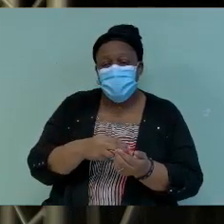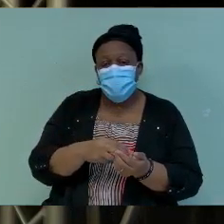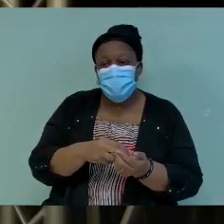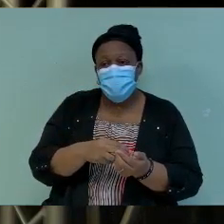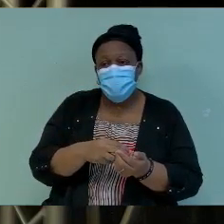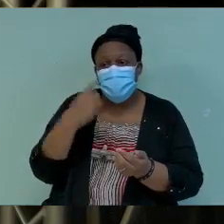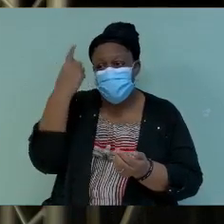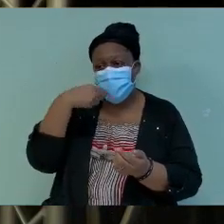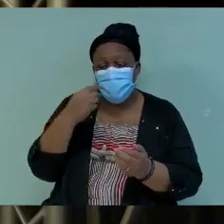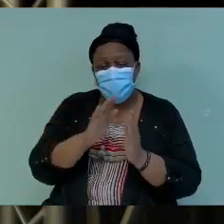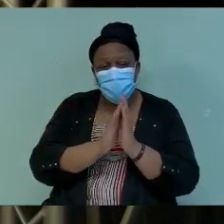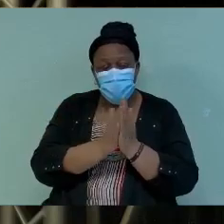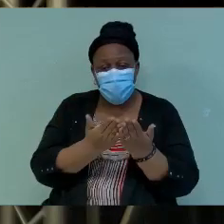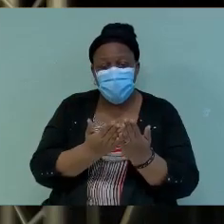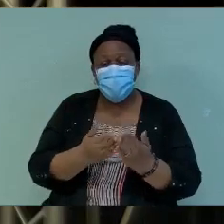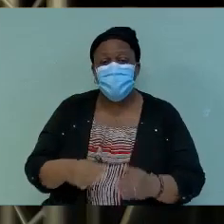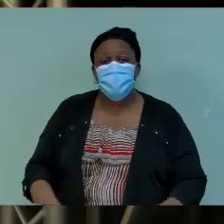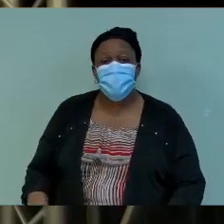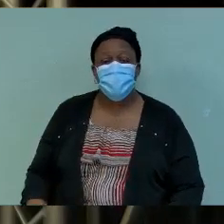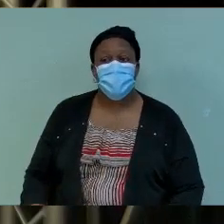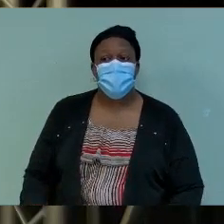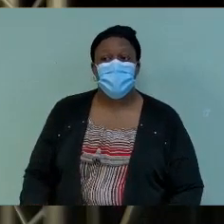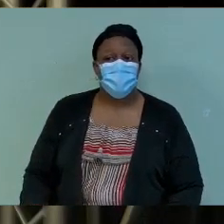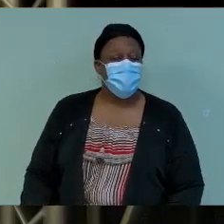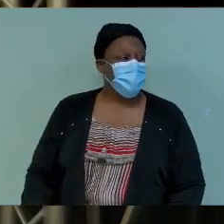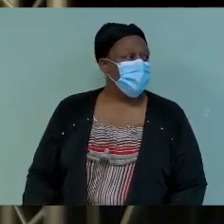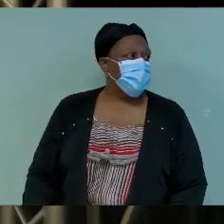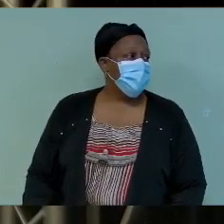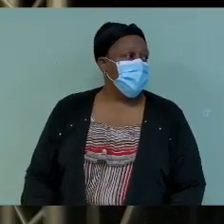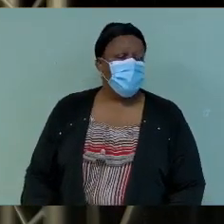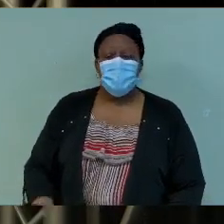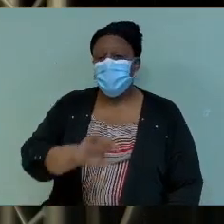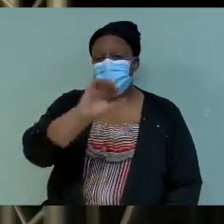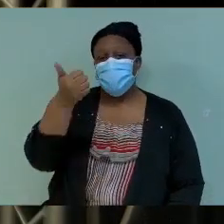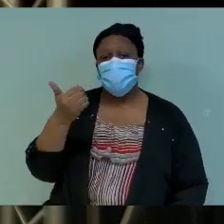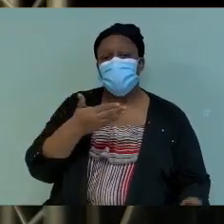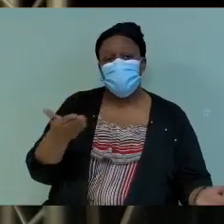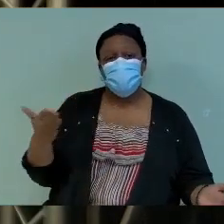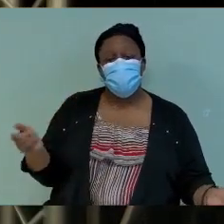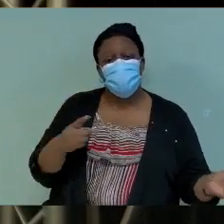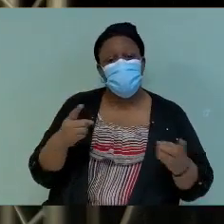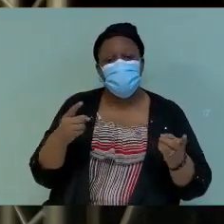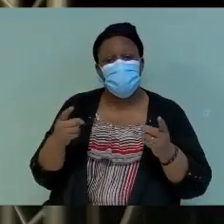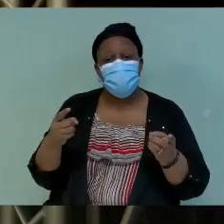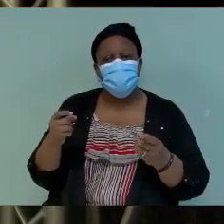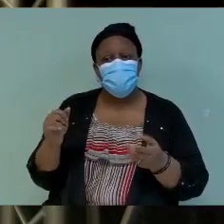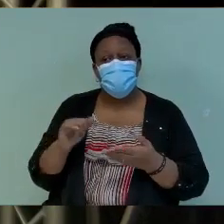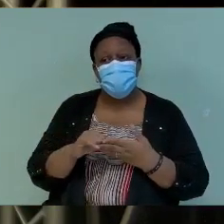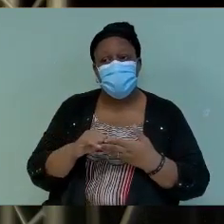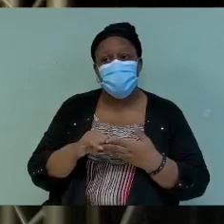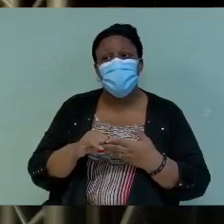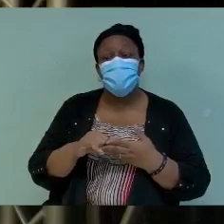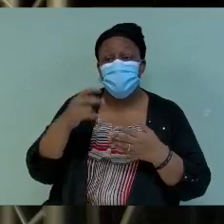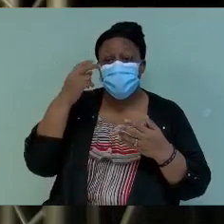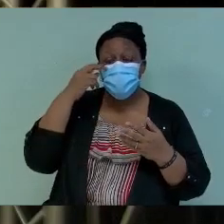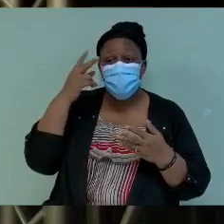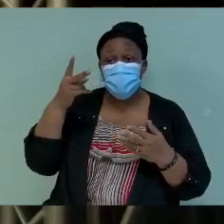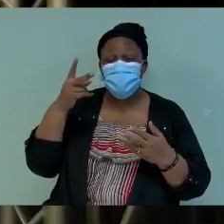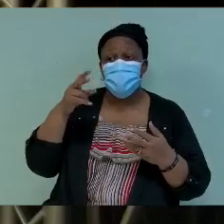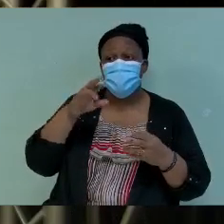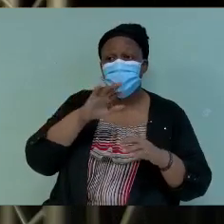experience. Other initiatives so far include, we have prepared some public service